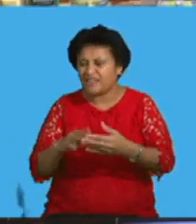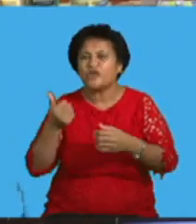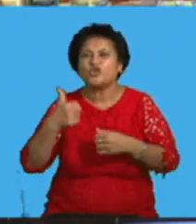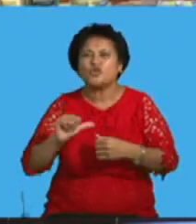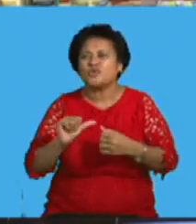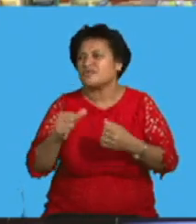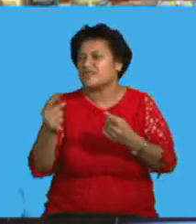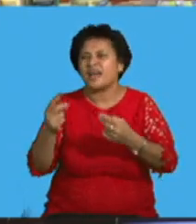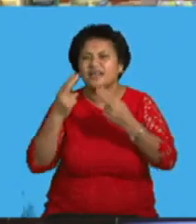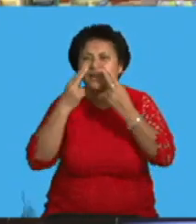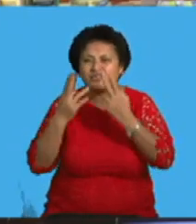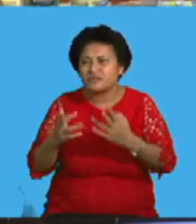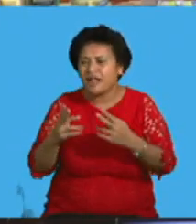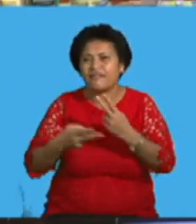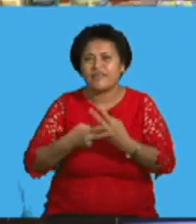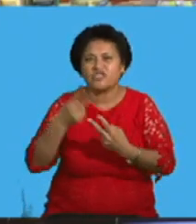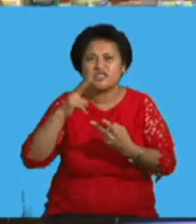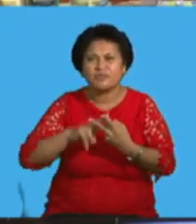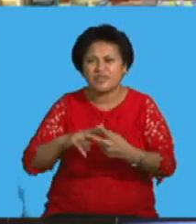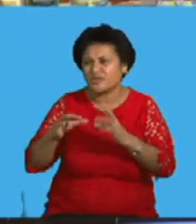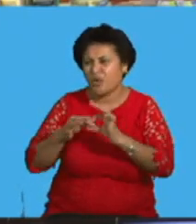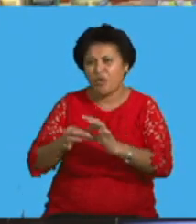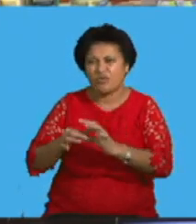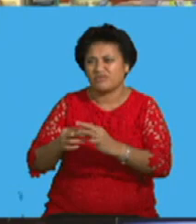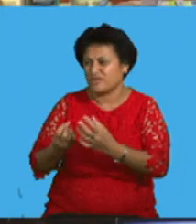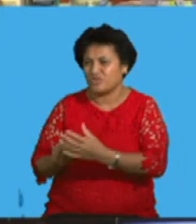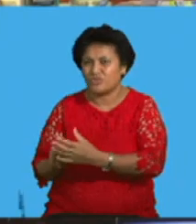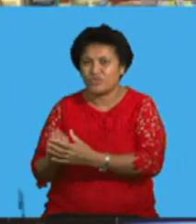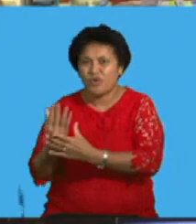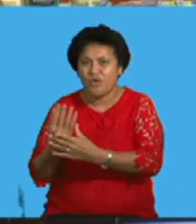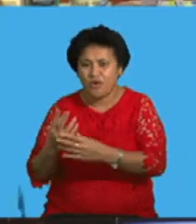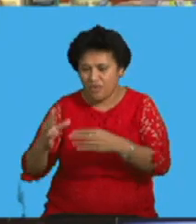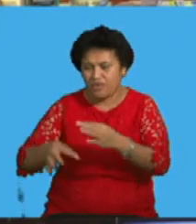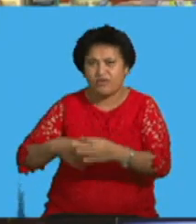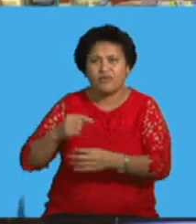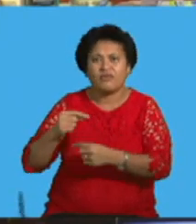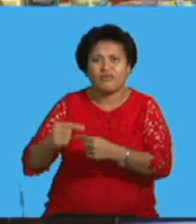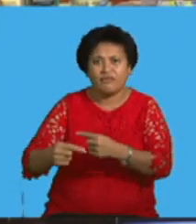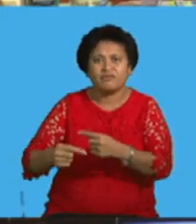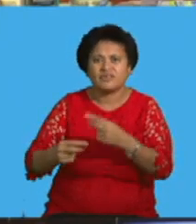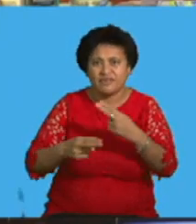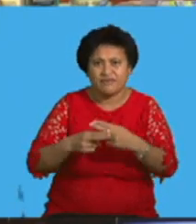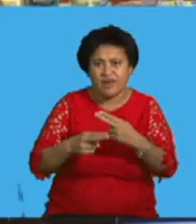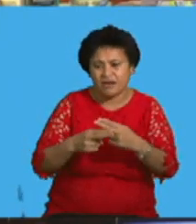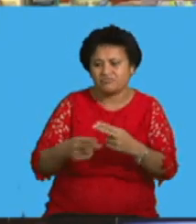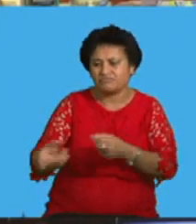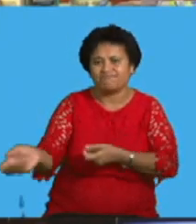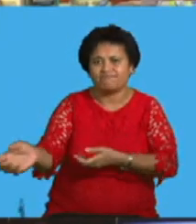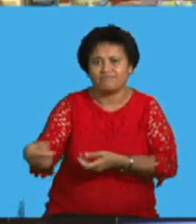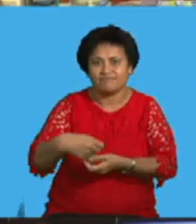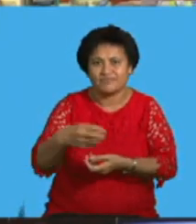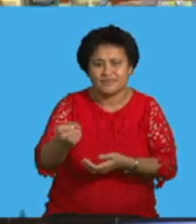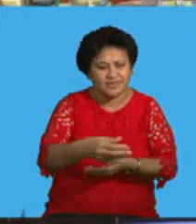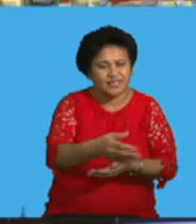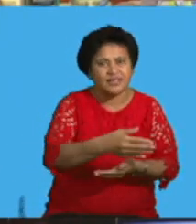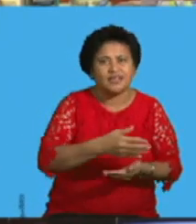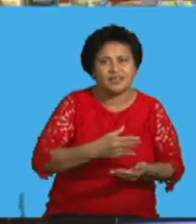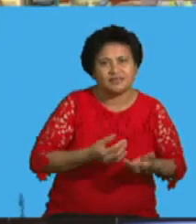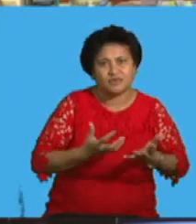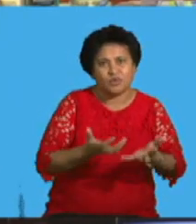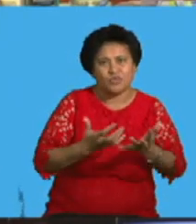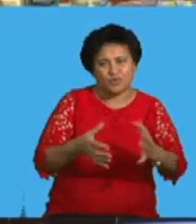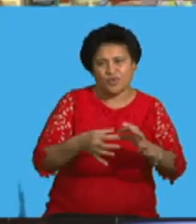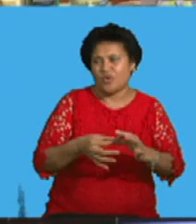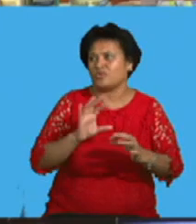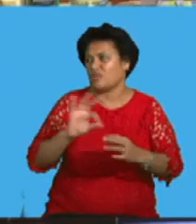menus, harvesting fresh from their organic gardens, and reducing Fiji's import bills. This will ensure